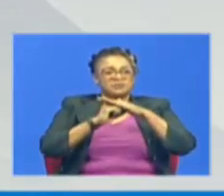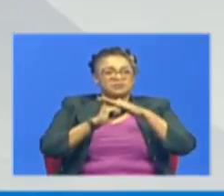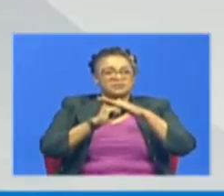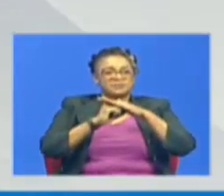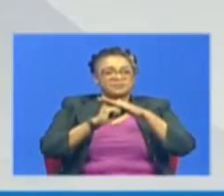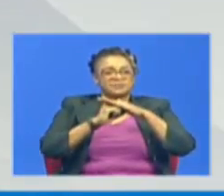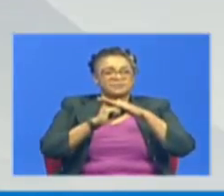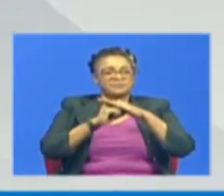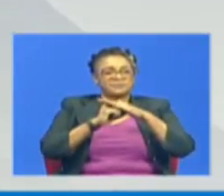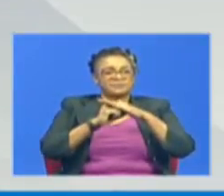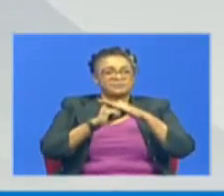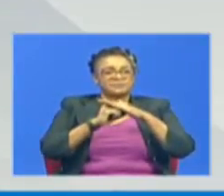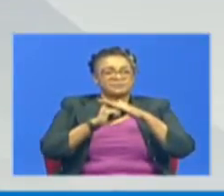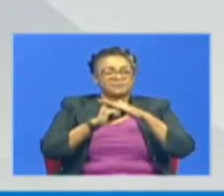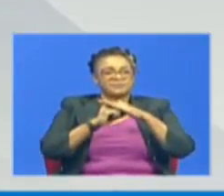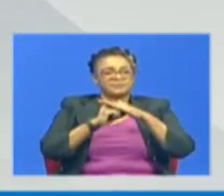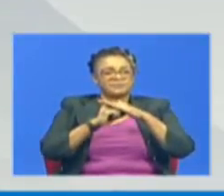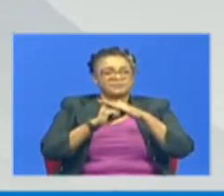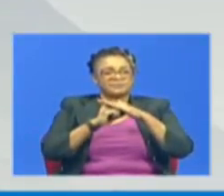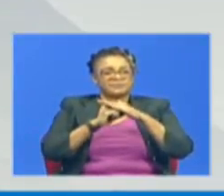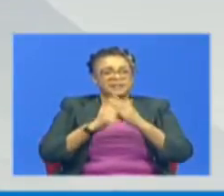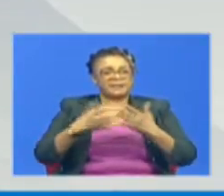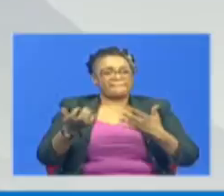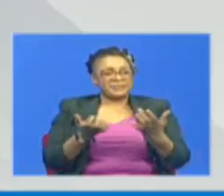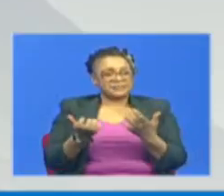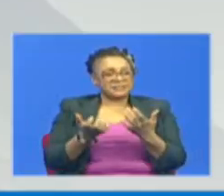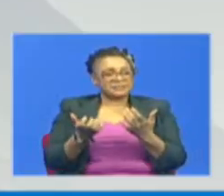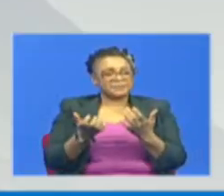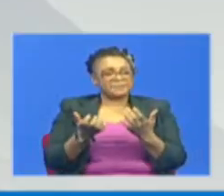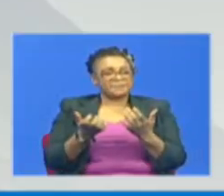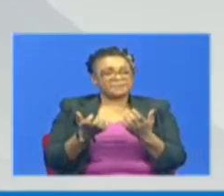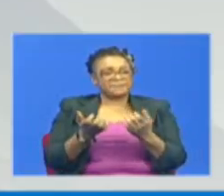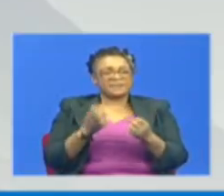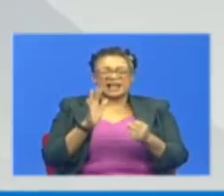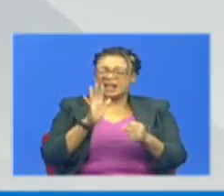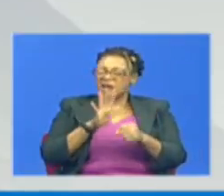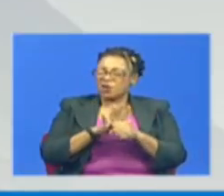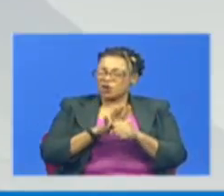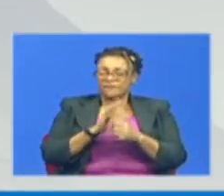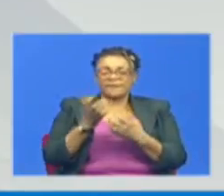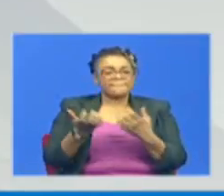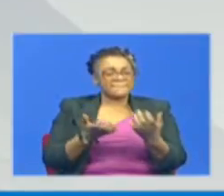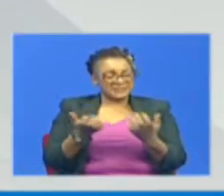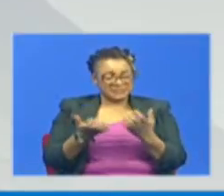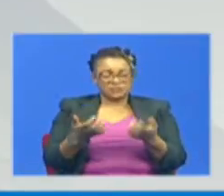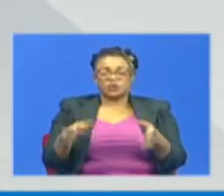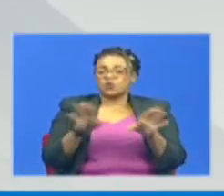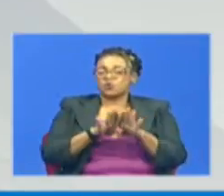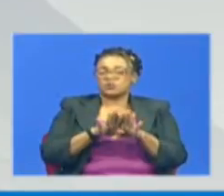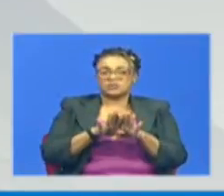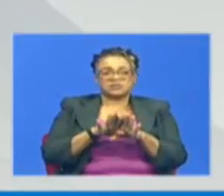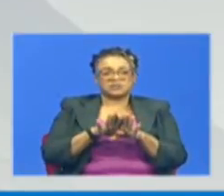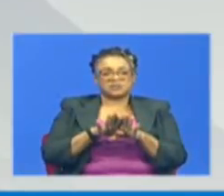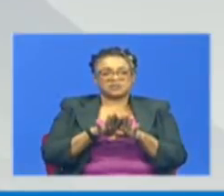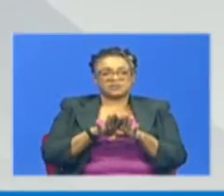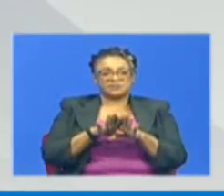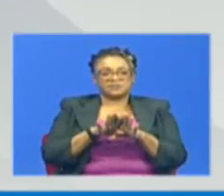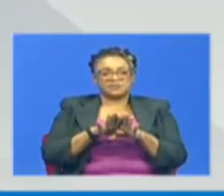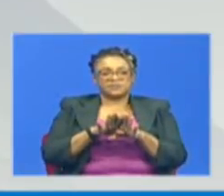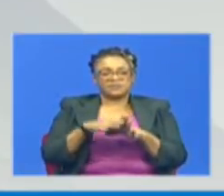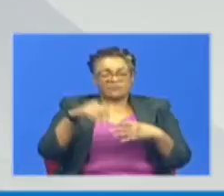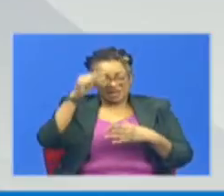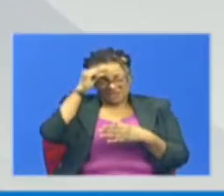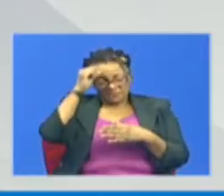to support businesses. Secondly, a lot of businesses haven't been closed. Government was